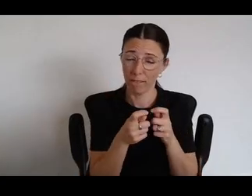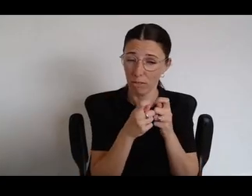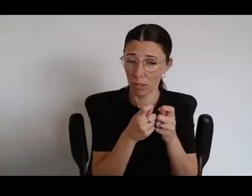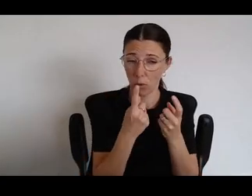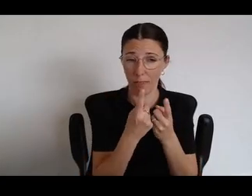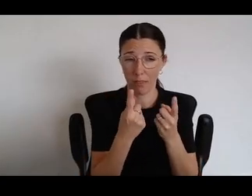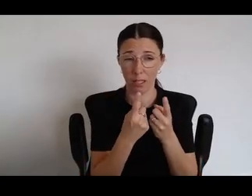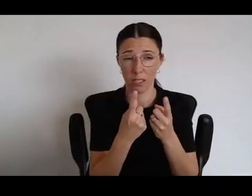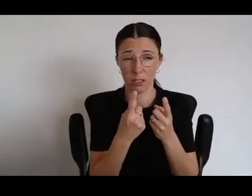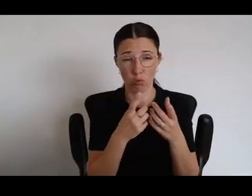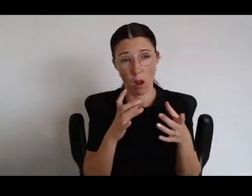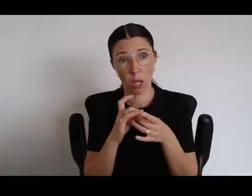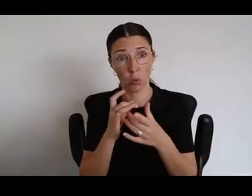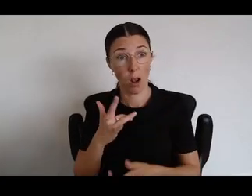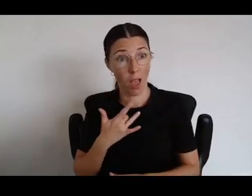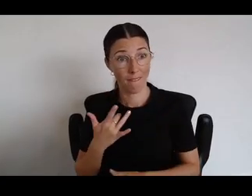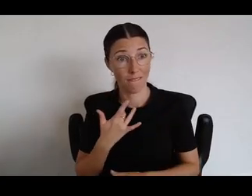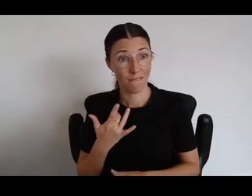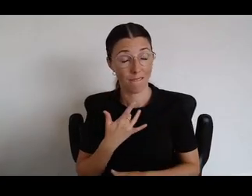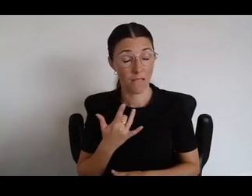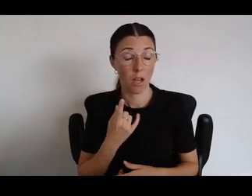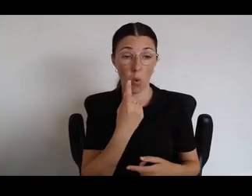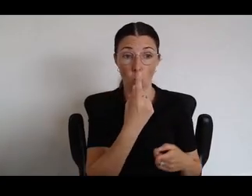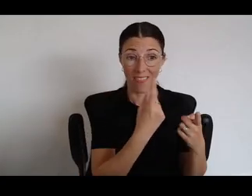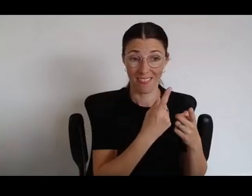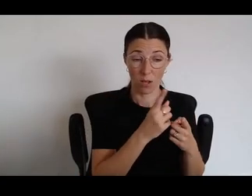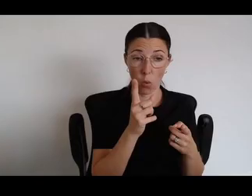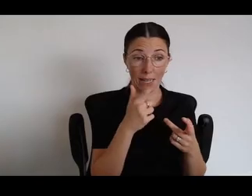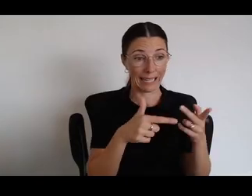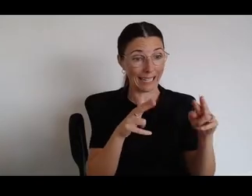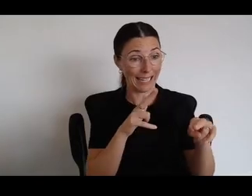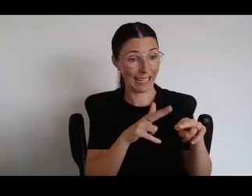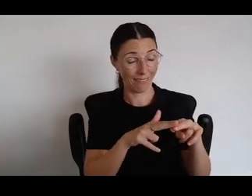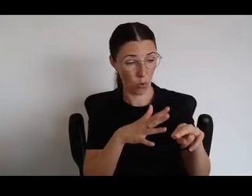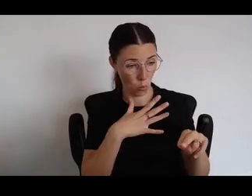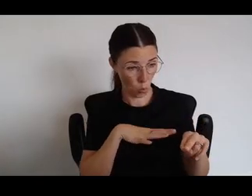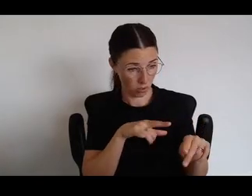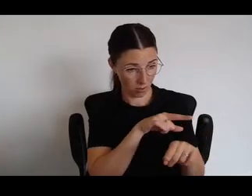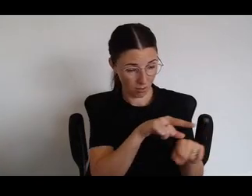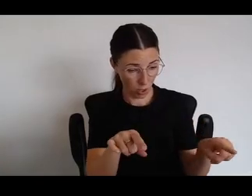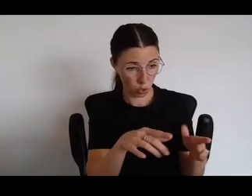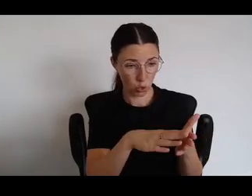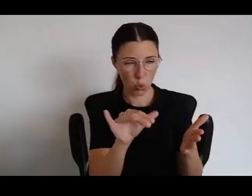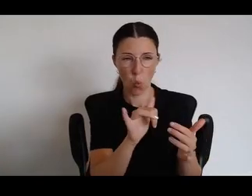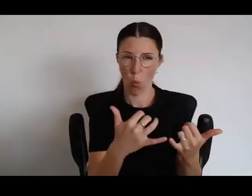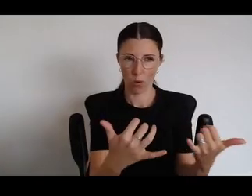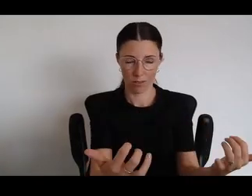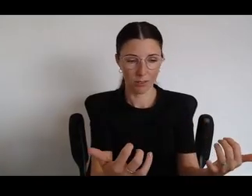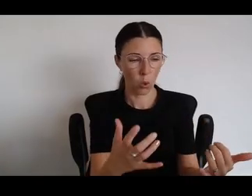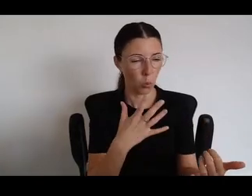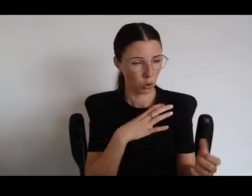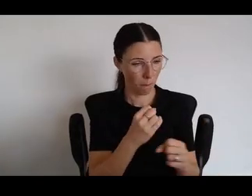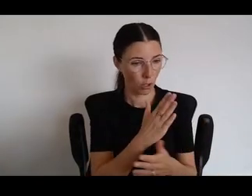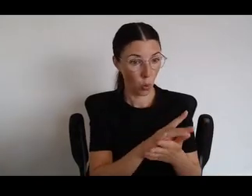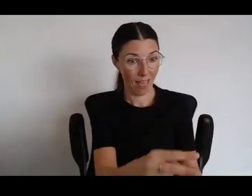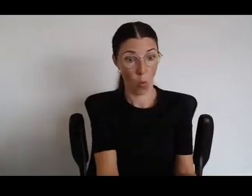being a teacher. One of them is that if you want to make sure that your students, or your audience in this case, will pay close